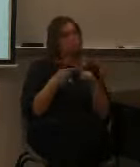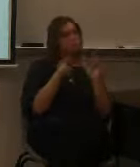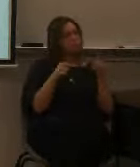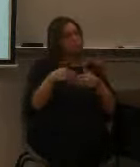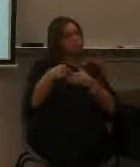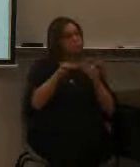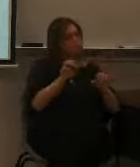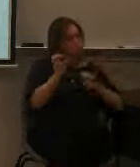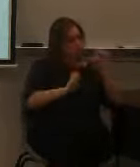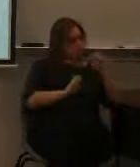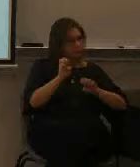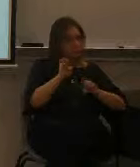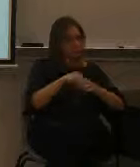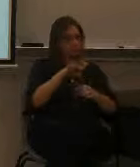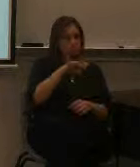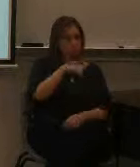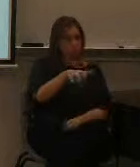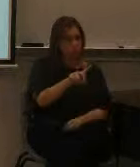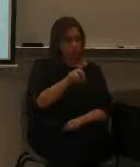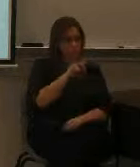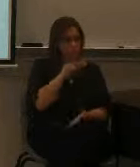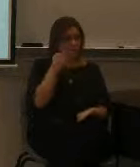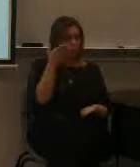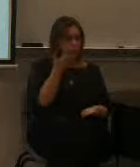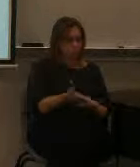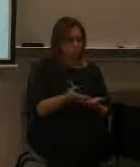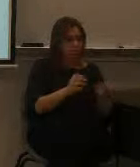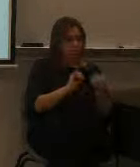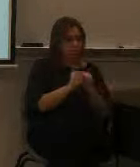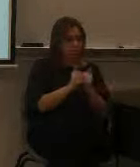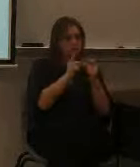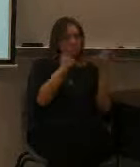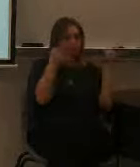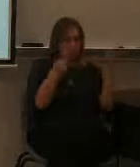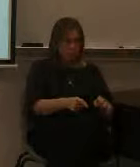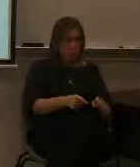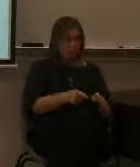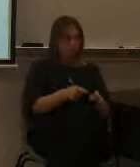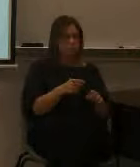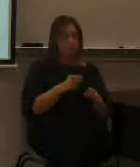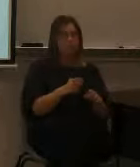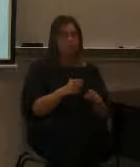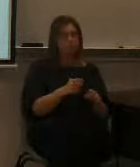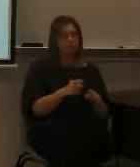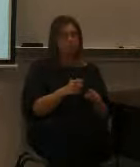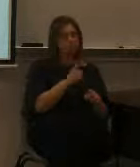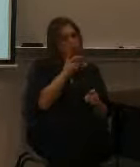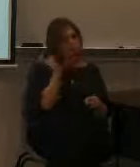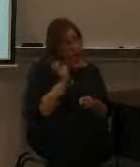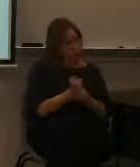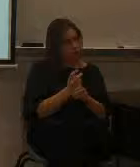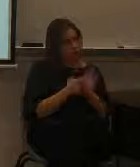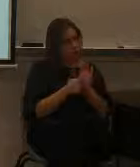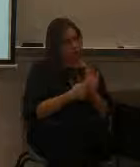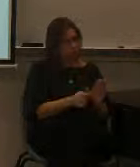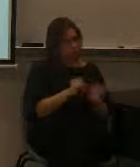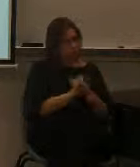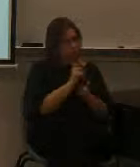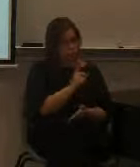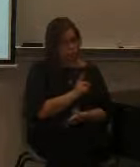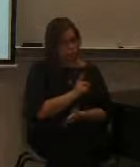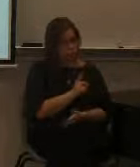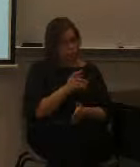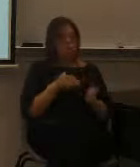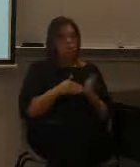and you do experiments in the field to really prove that competition is existing, it's quite difficult to actually show that that's the case,